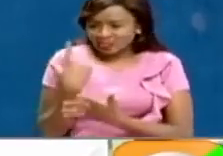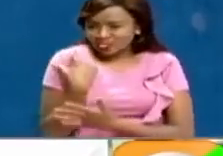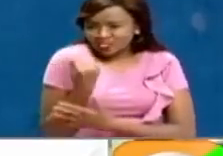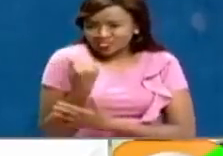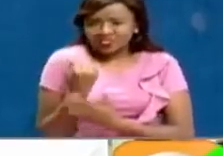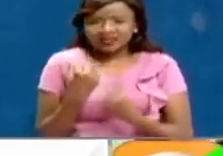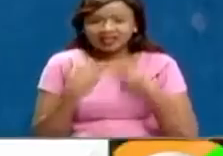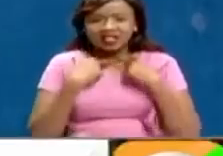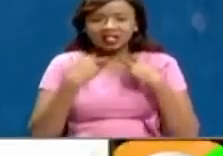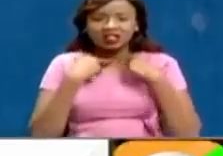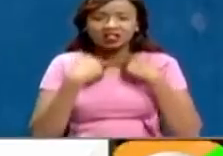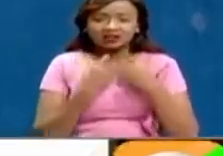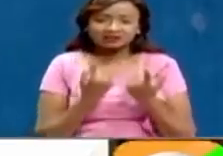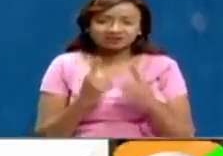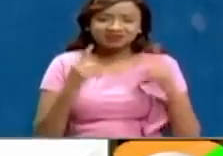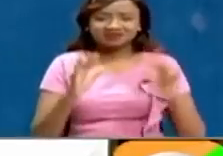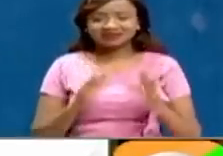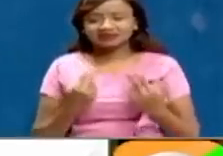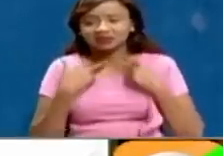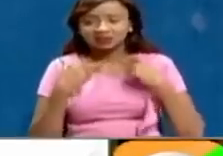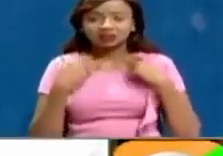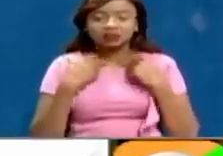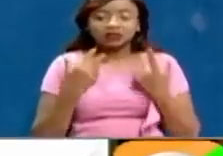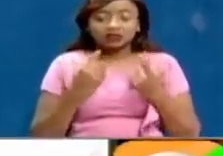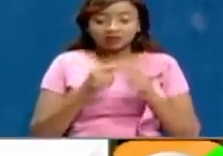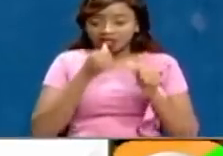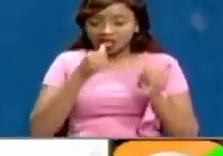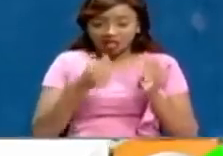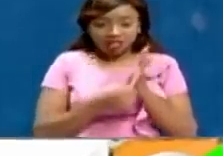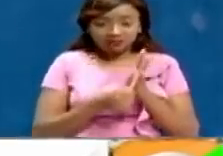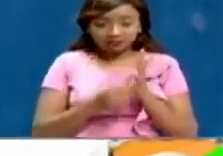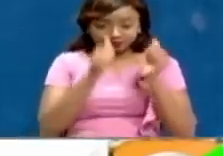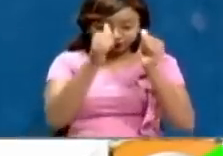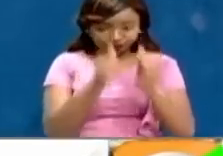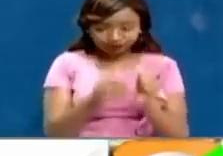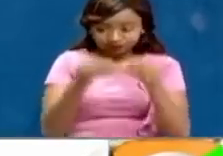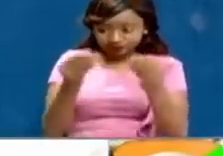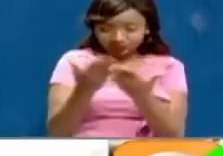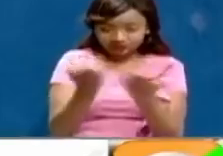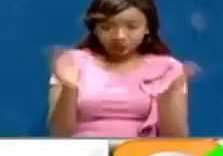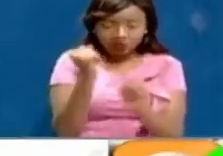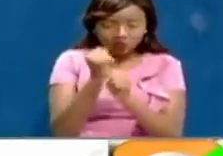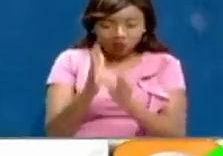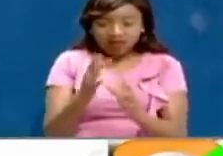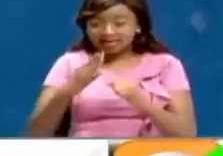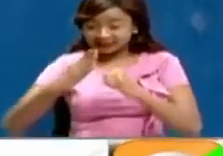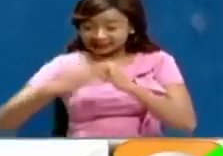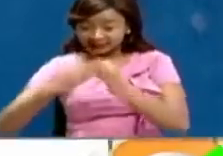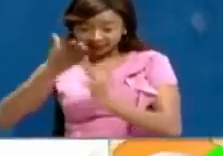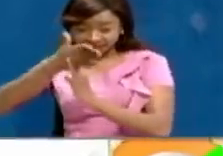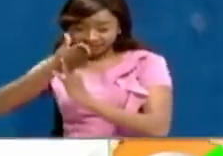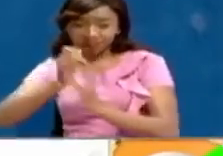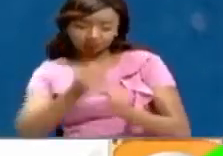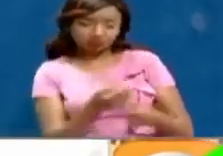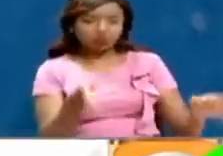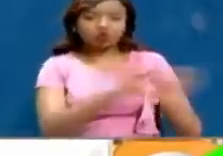obligations. As a result, the management, in redundancy letters to the staff, indicated that they will be shutting down operations mid-September to cut further